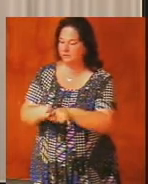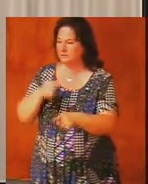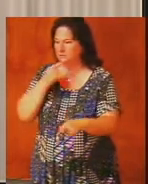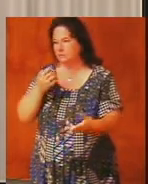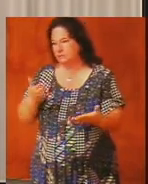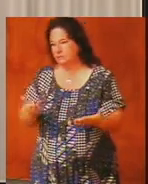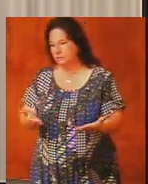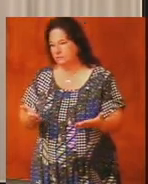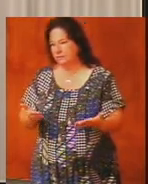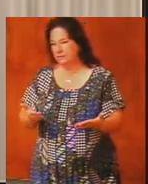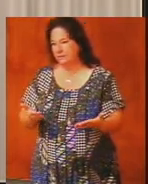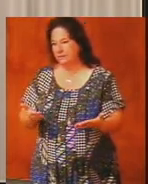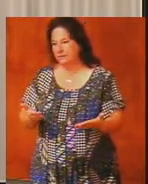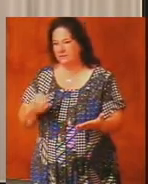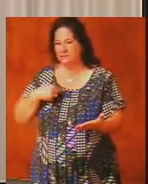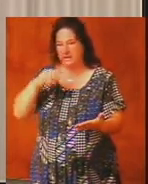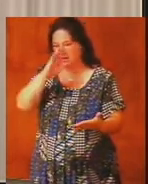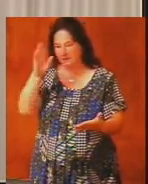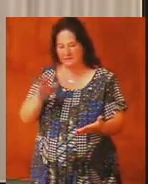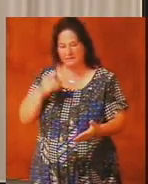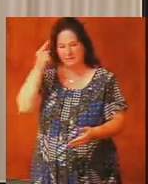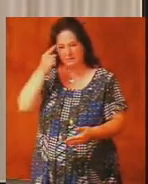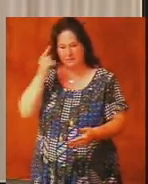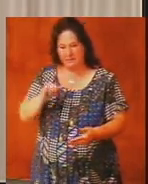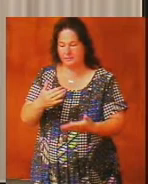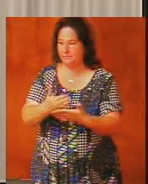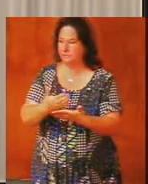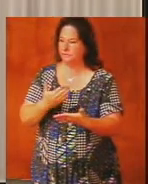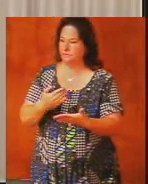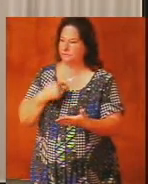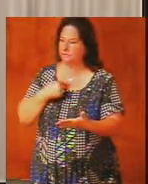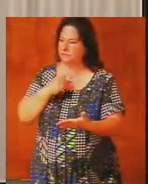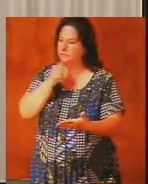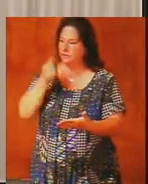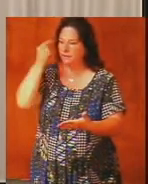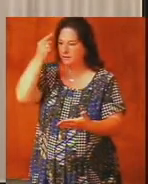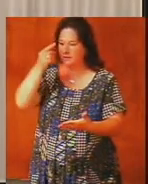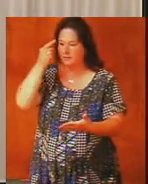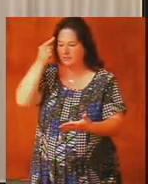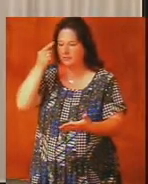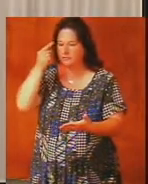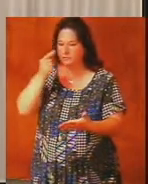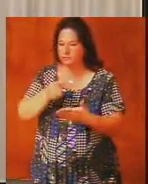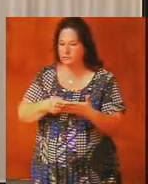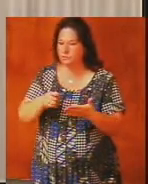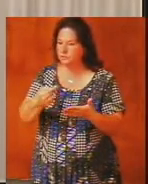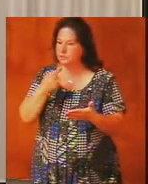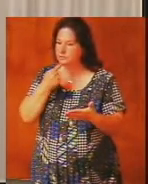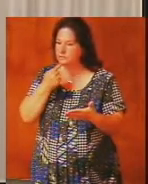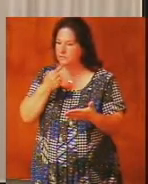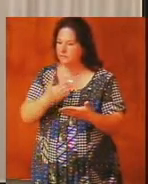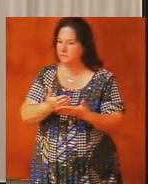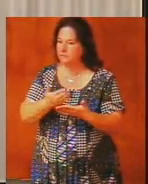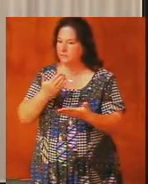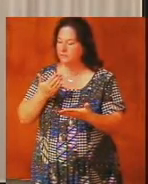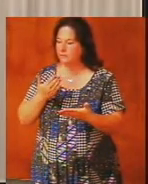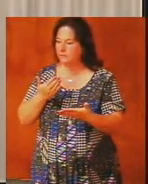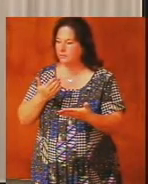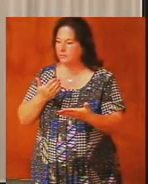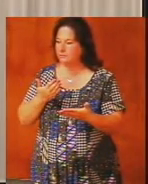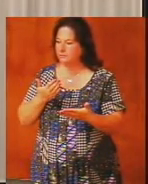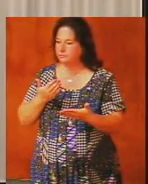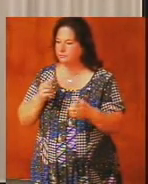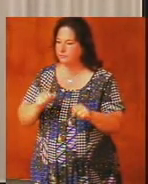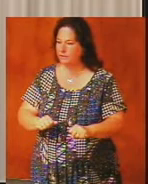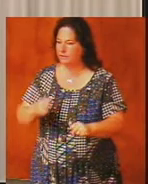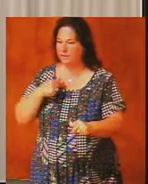"Well, I've never thought about that before. I've not considered what you're saying before.